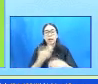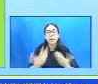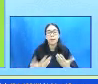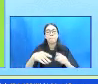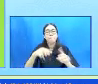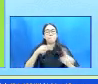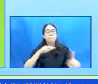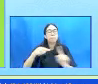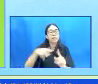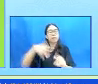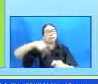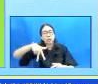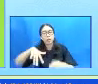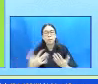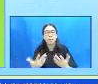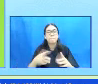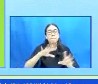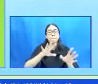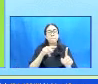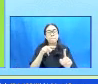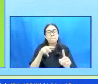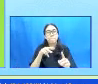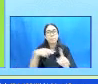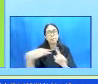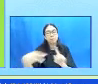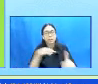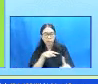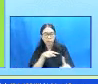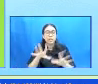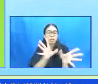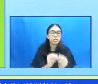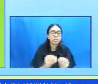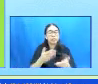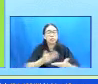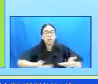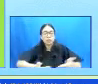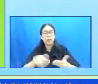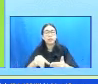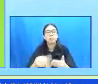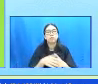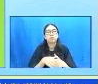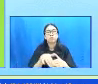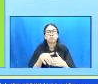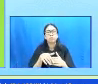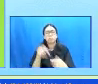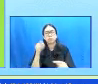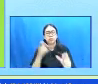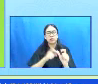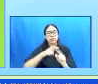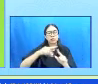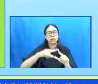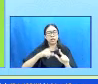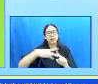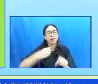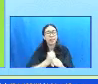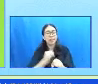and evaluation of the strategies that intended to be designed to address the problem in the climate. And lastly, I think it